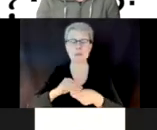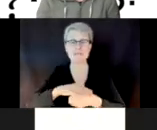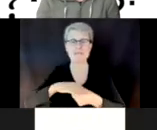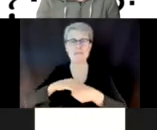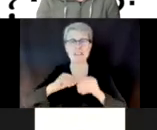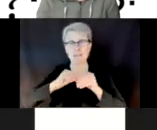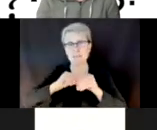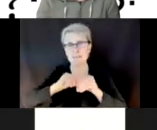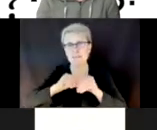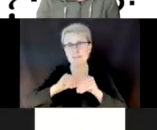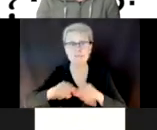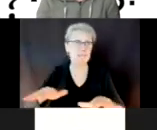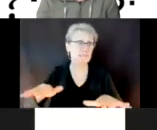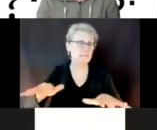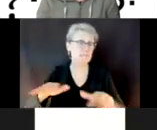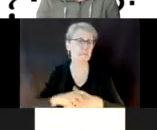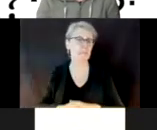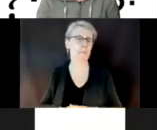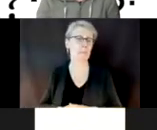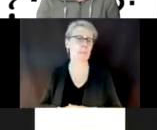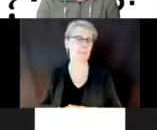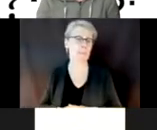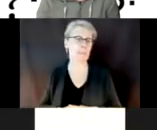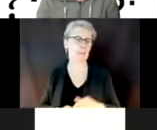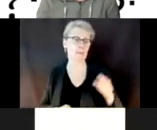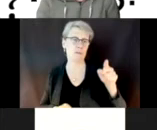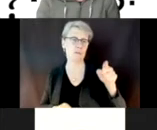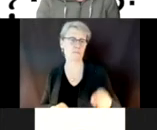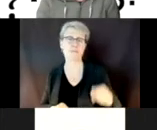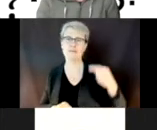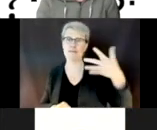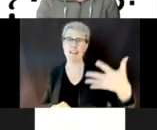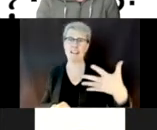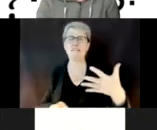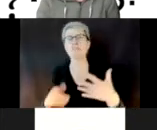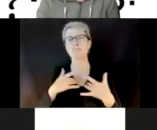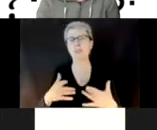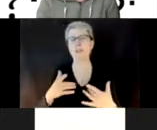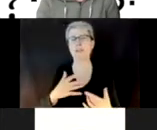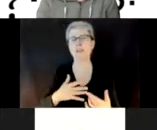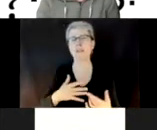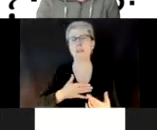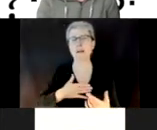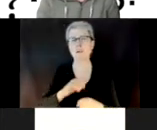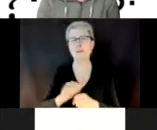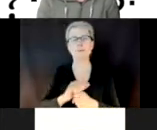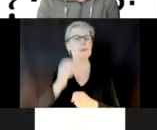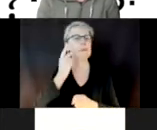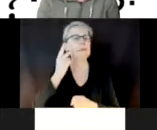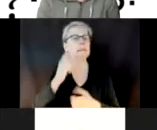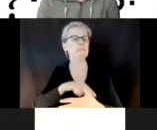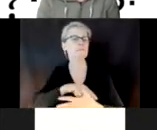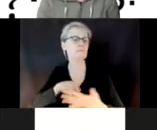one of these things. And this is really mostly what we see at my agency. We see people